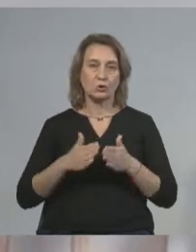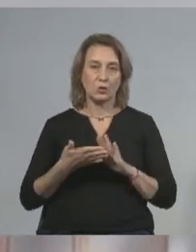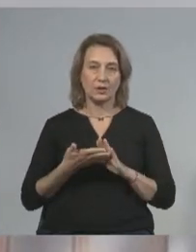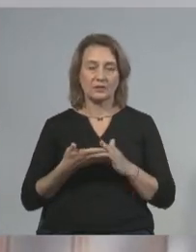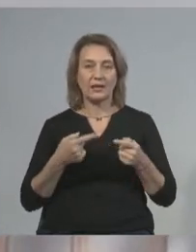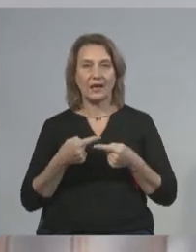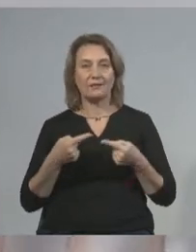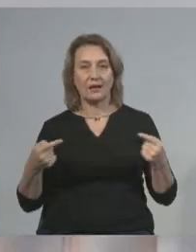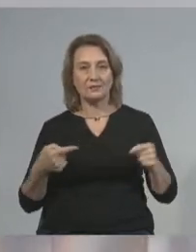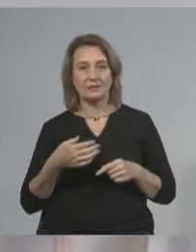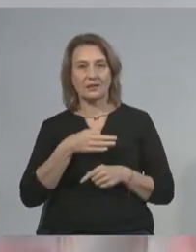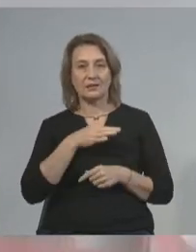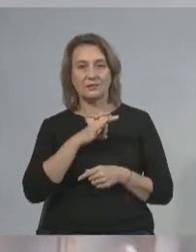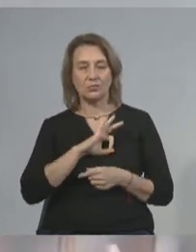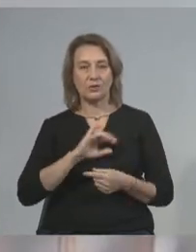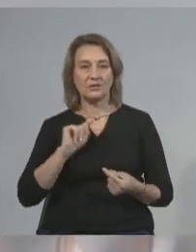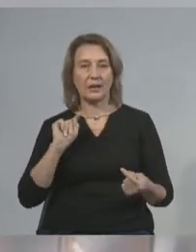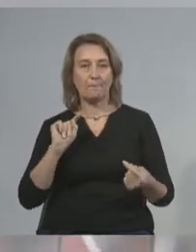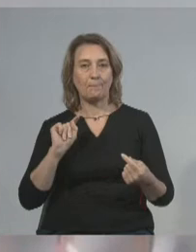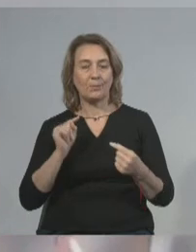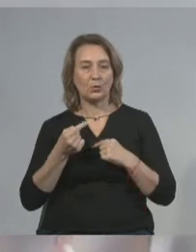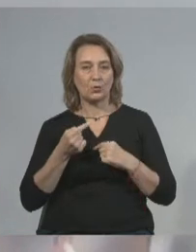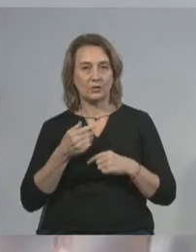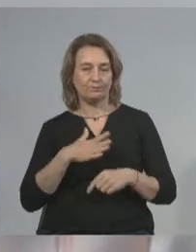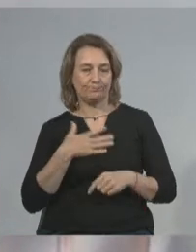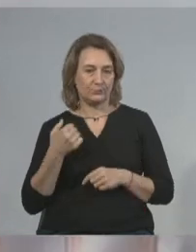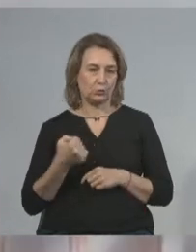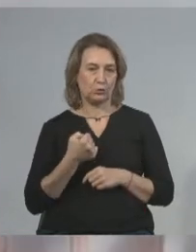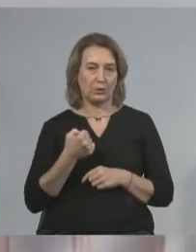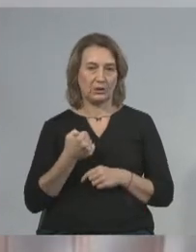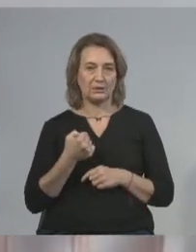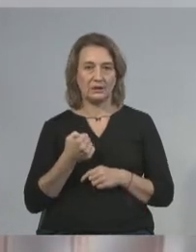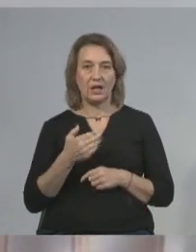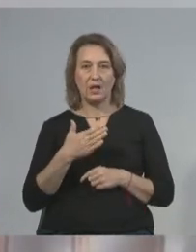different situations the different uh